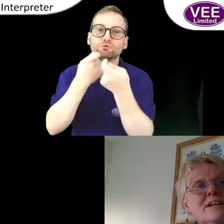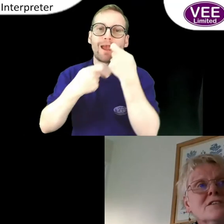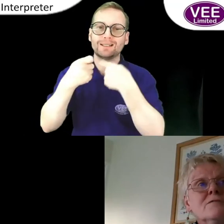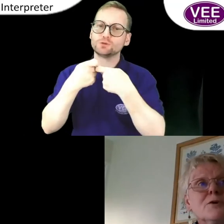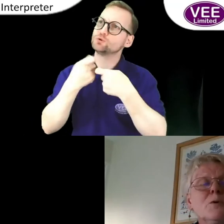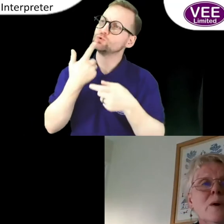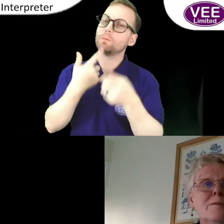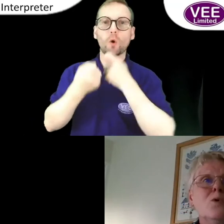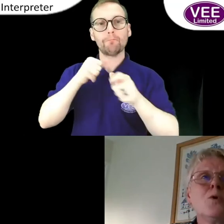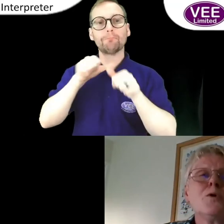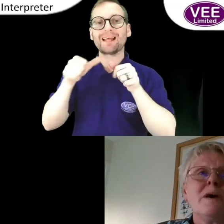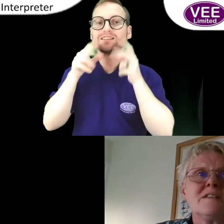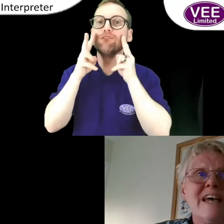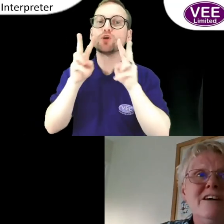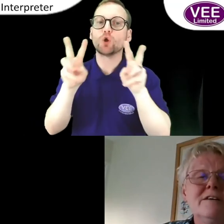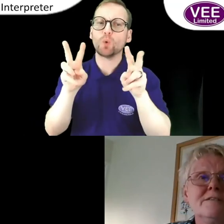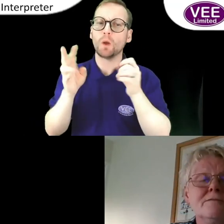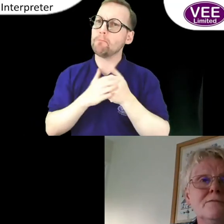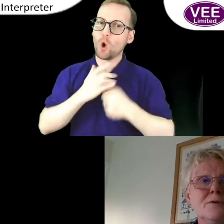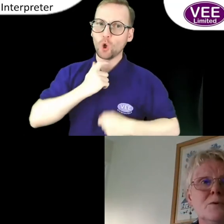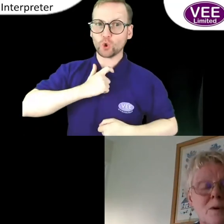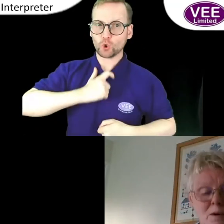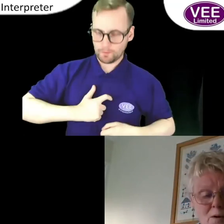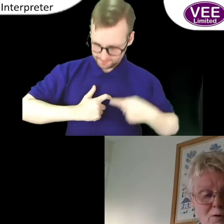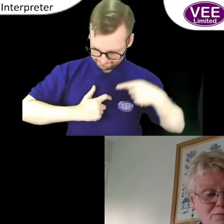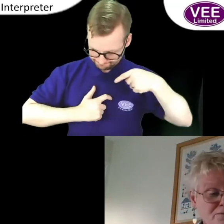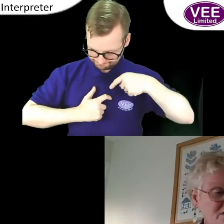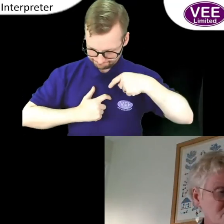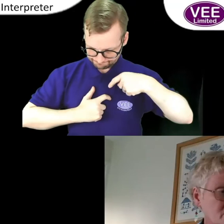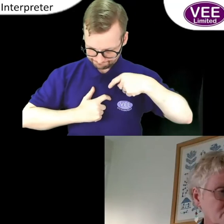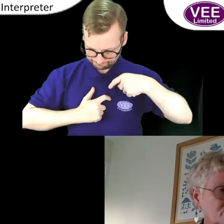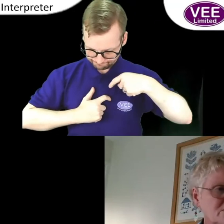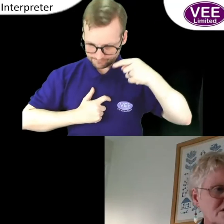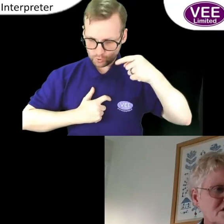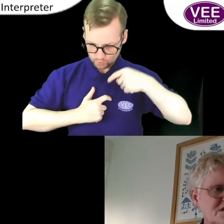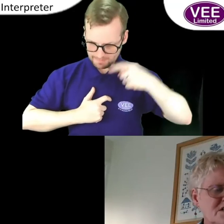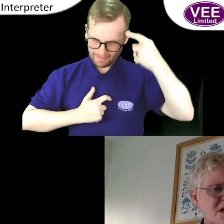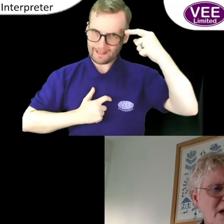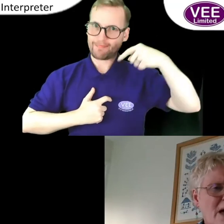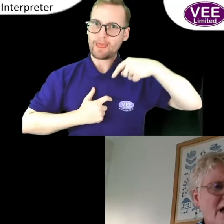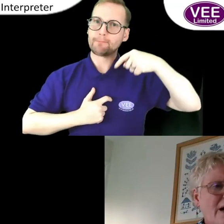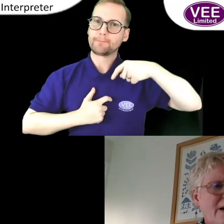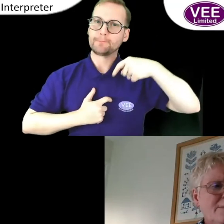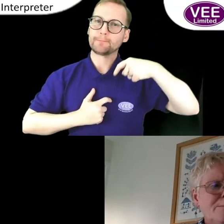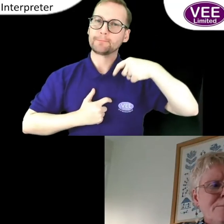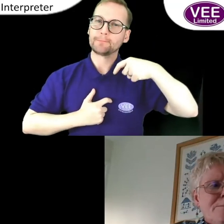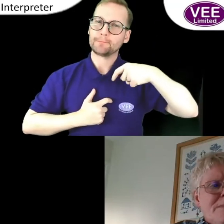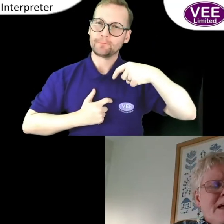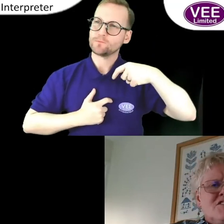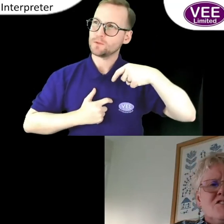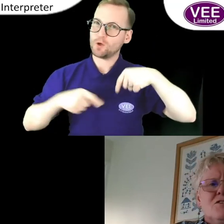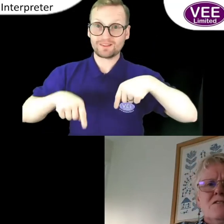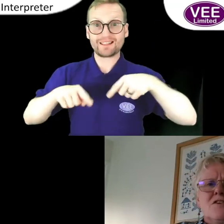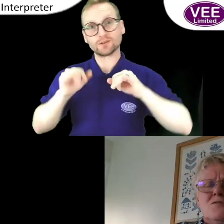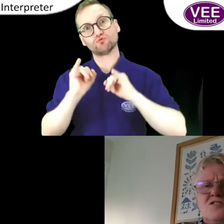a better view and a more humanitarian view of these terrible crises.